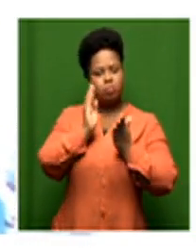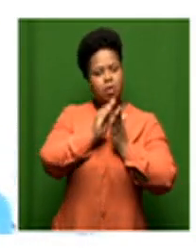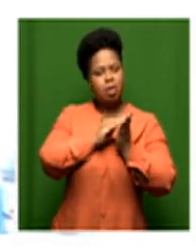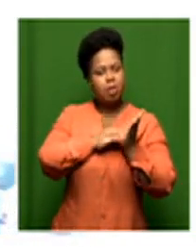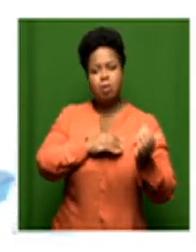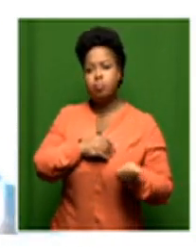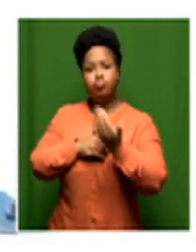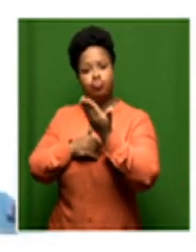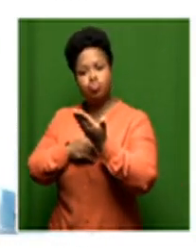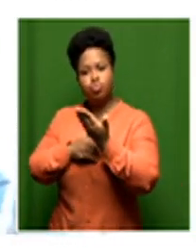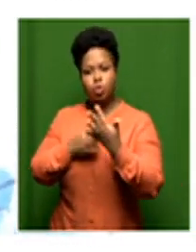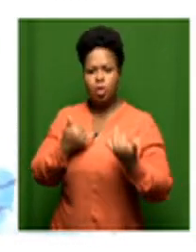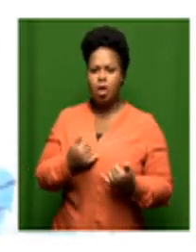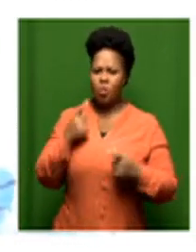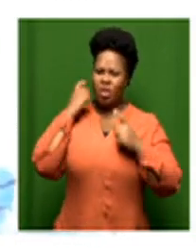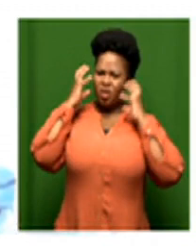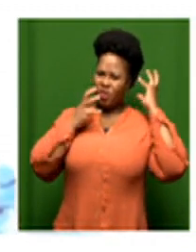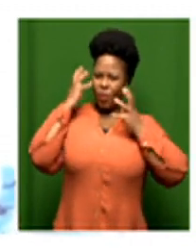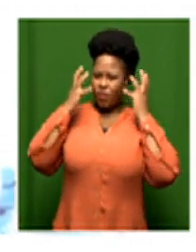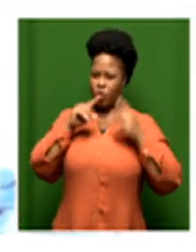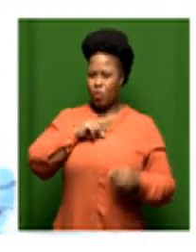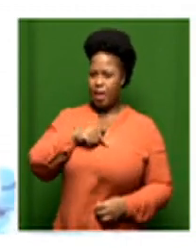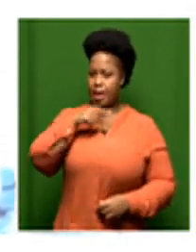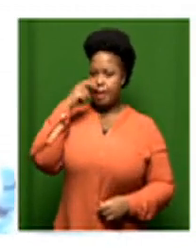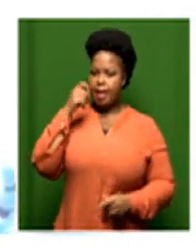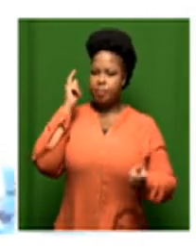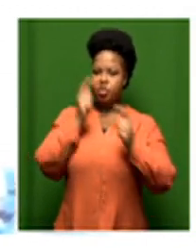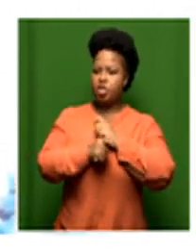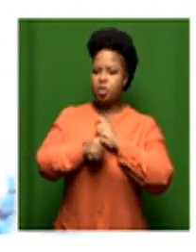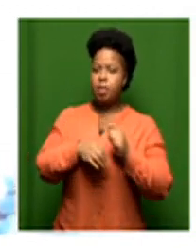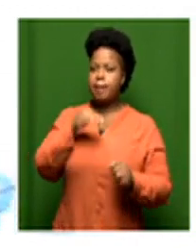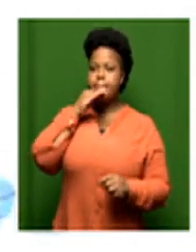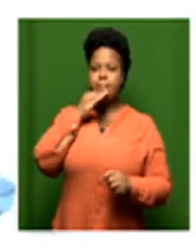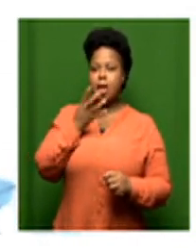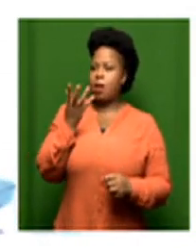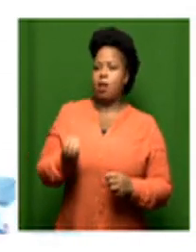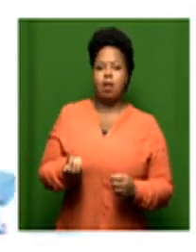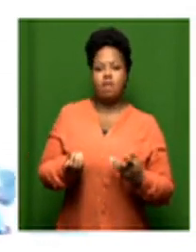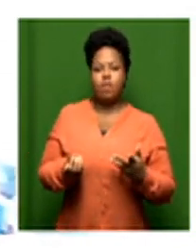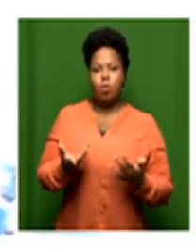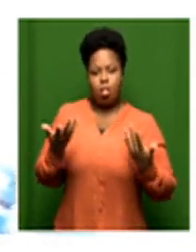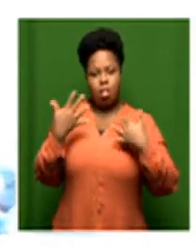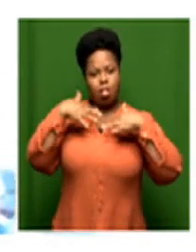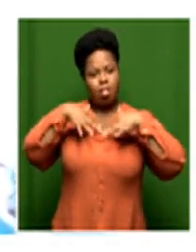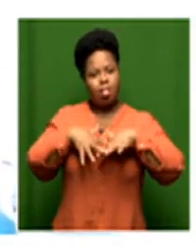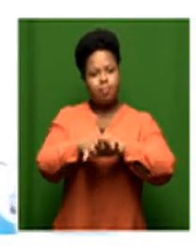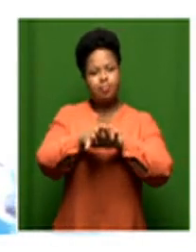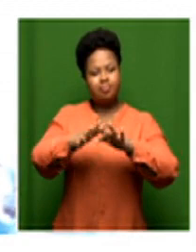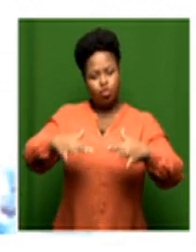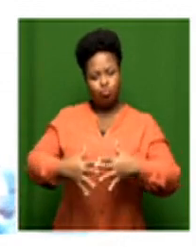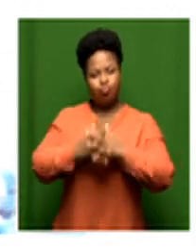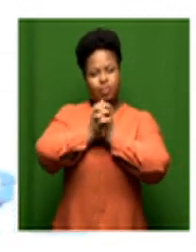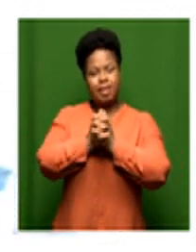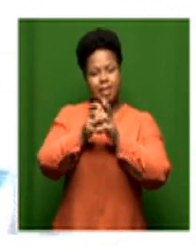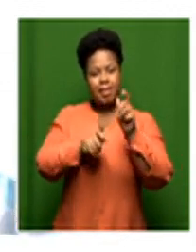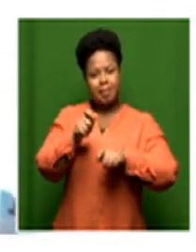so confused on how many of the names who have meaning and who can unify the people of the